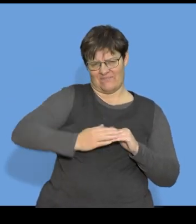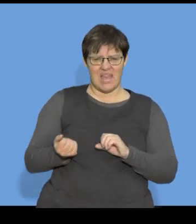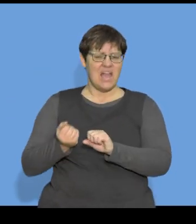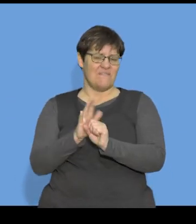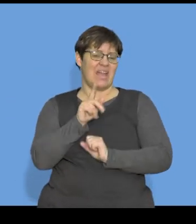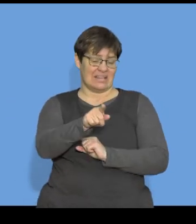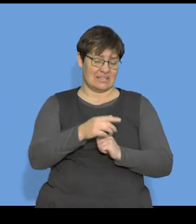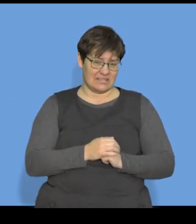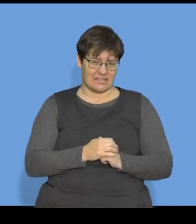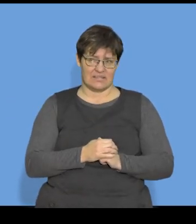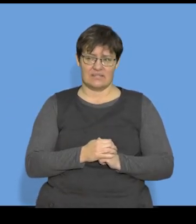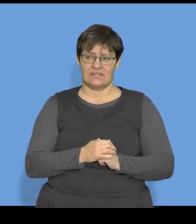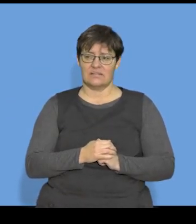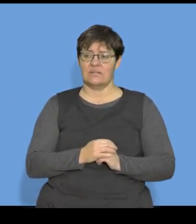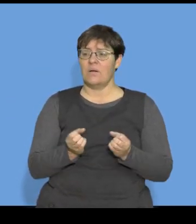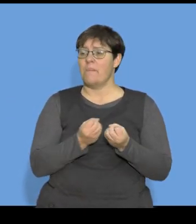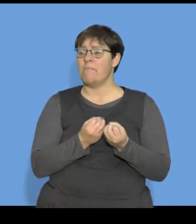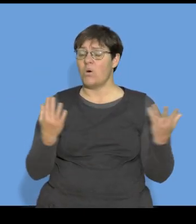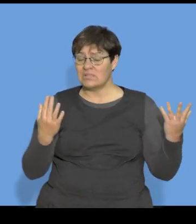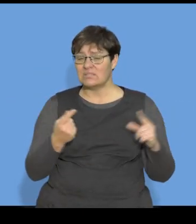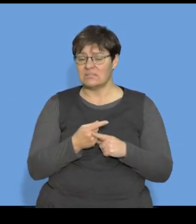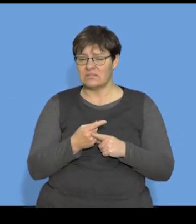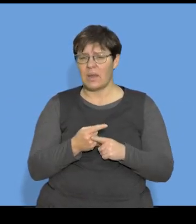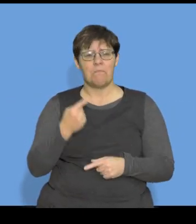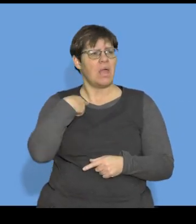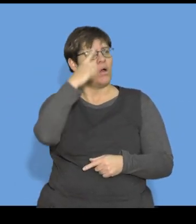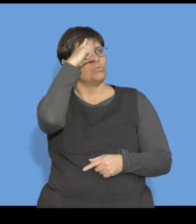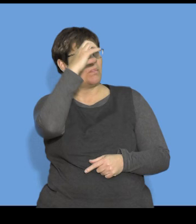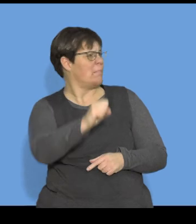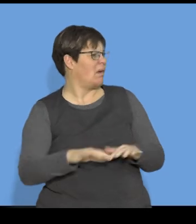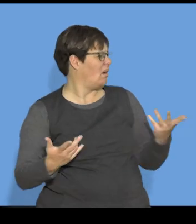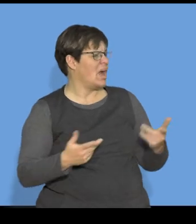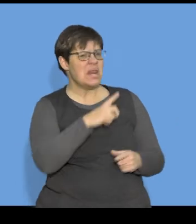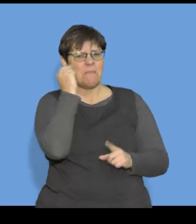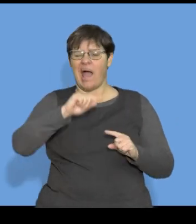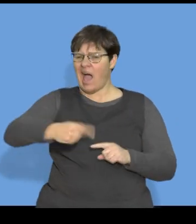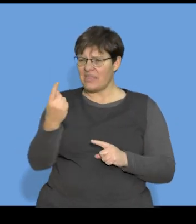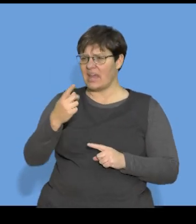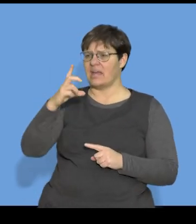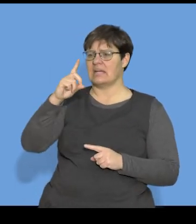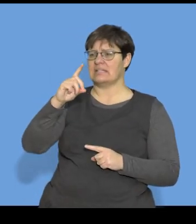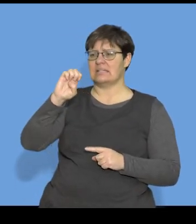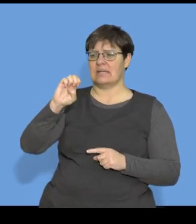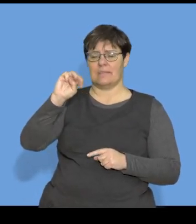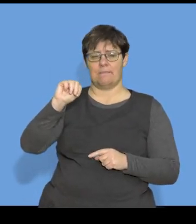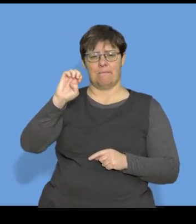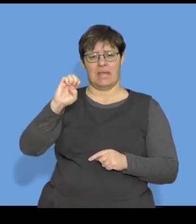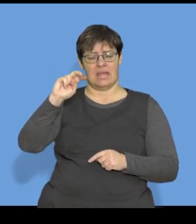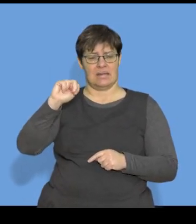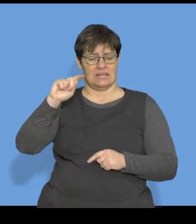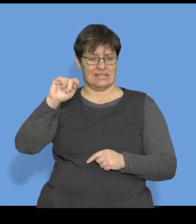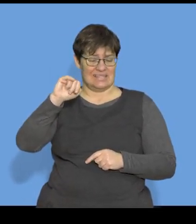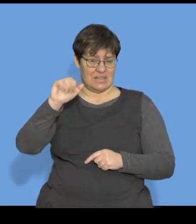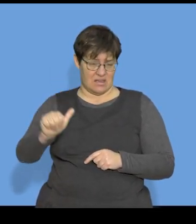65. And it is mostly another form of what we call dementia. Then what are